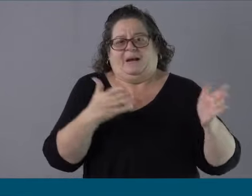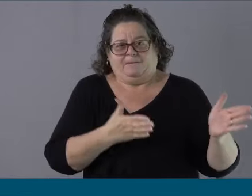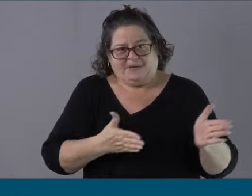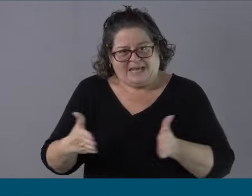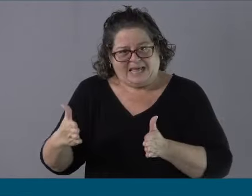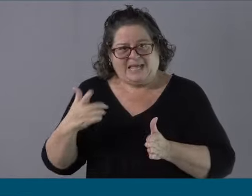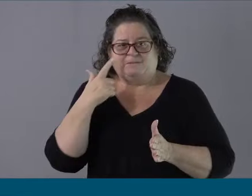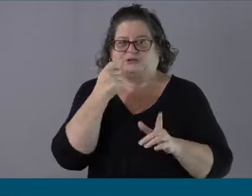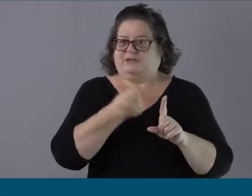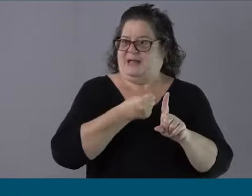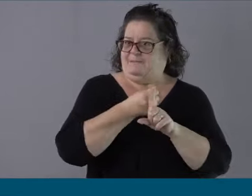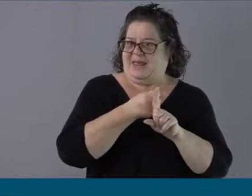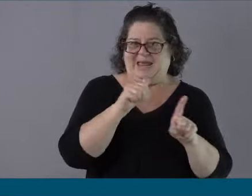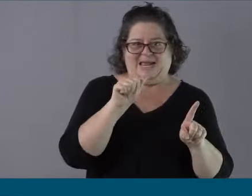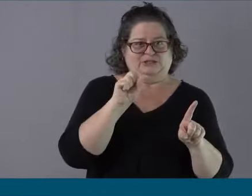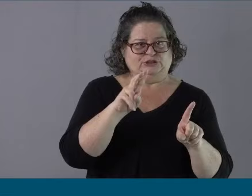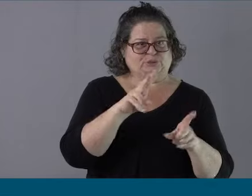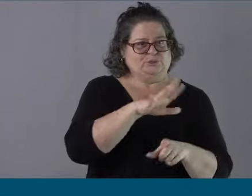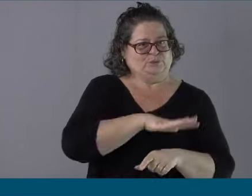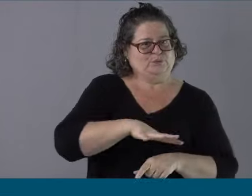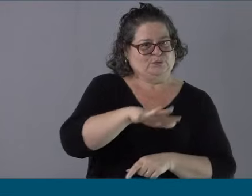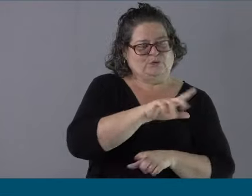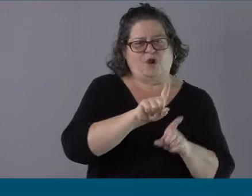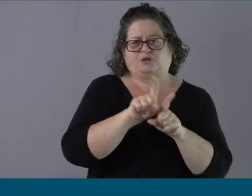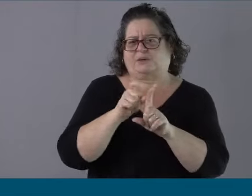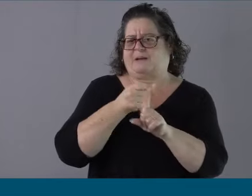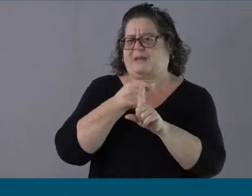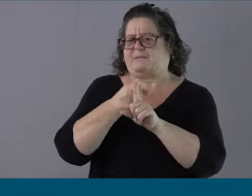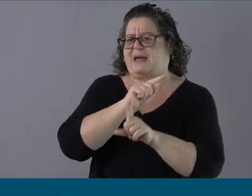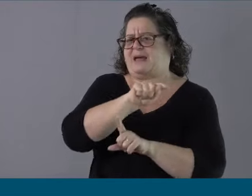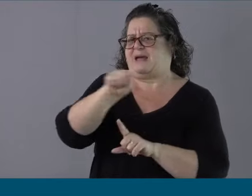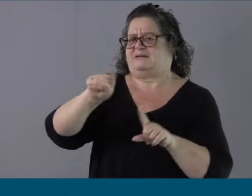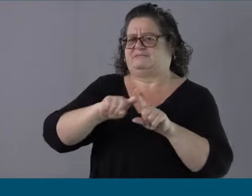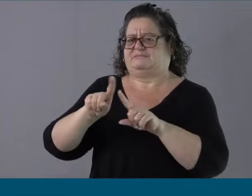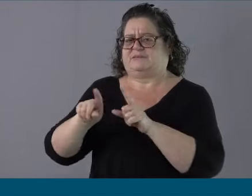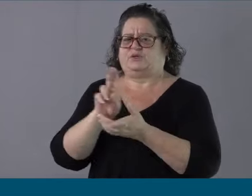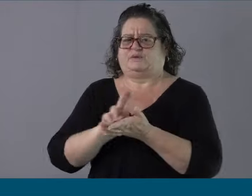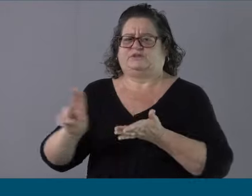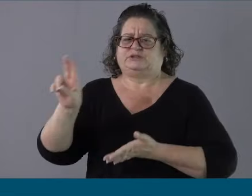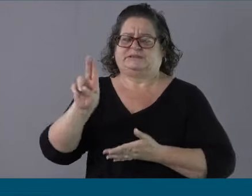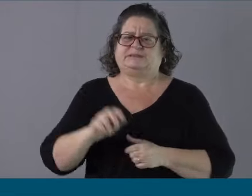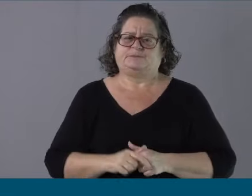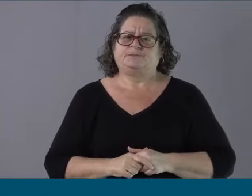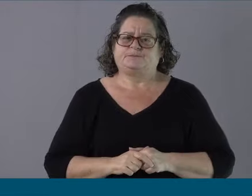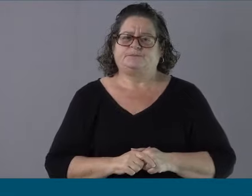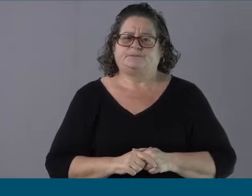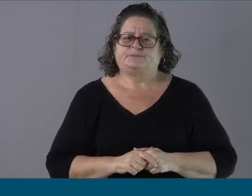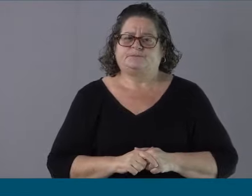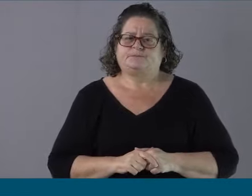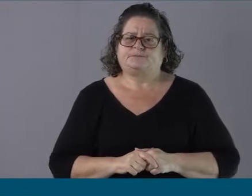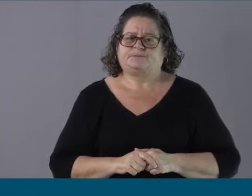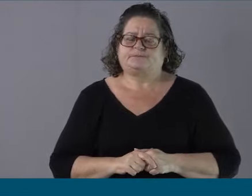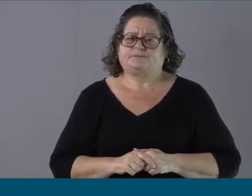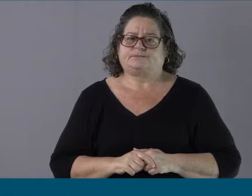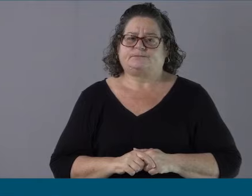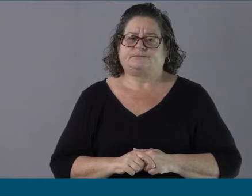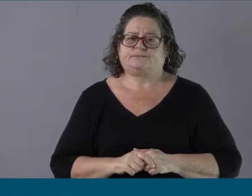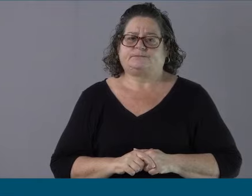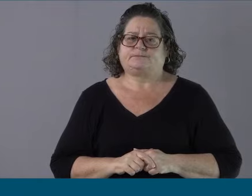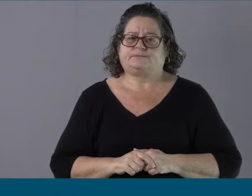University and others. We've got a couple COVID-19 test strike force